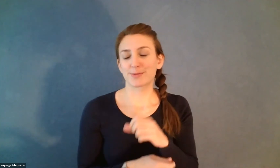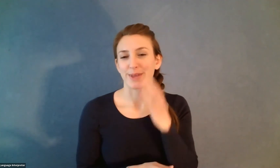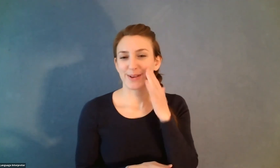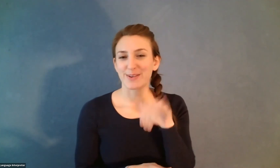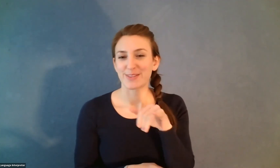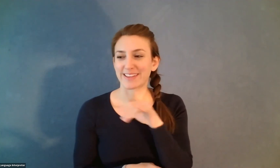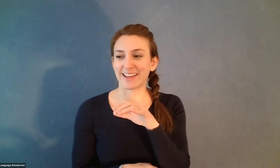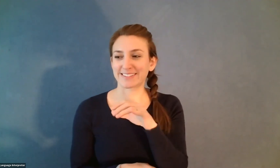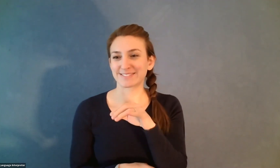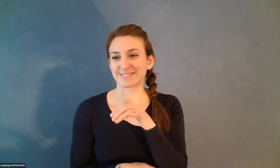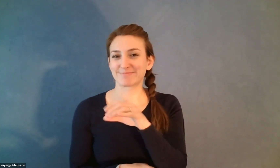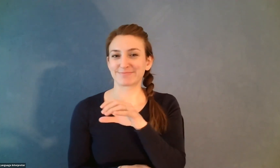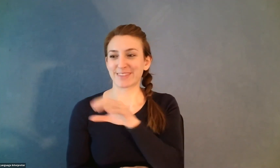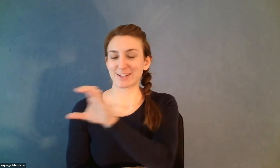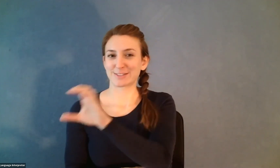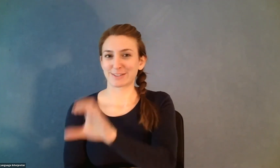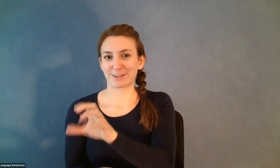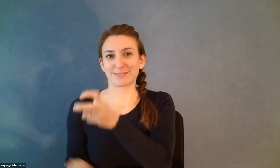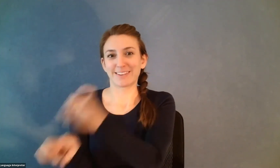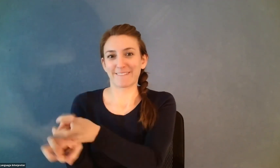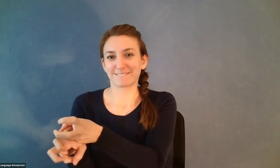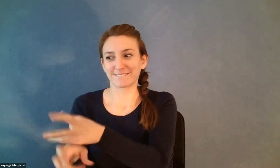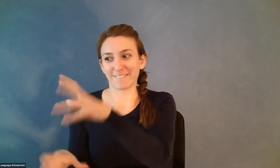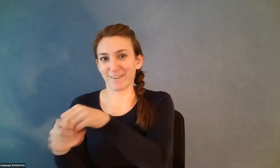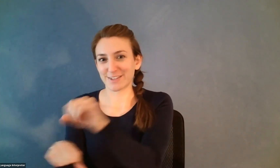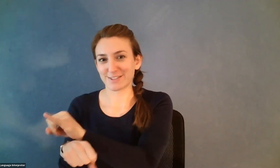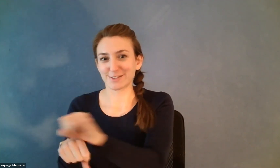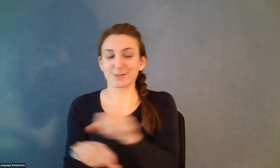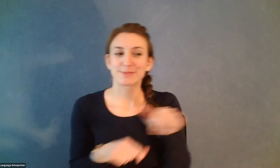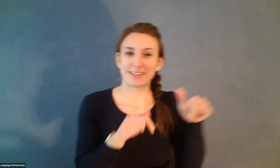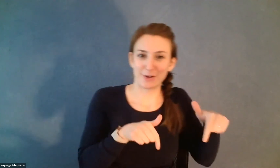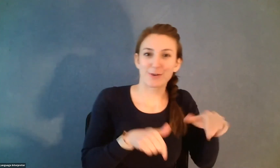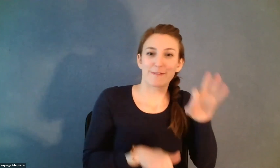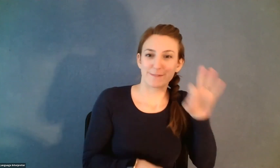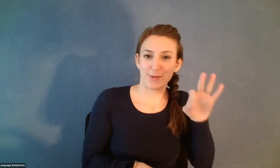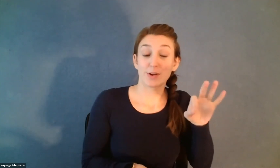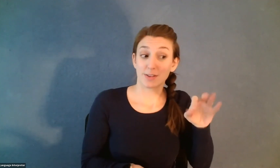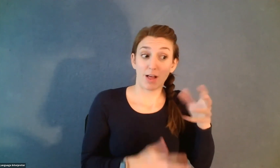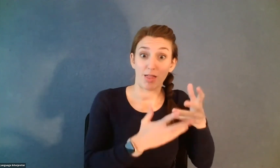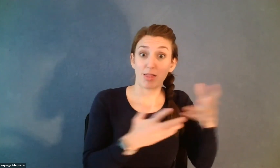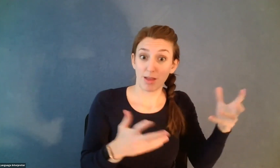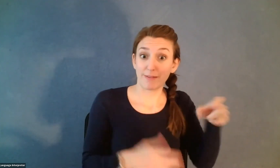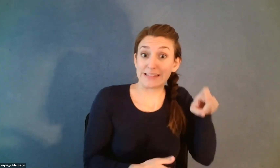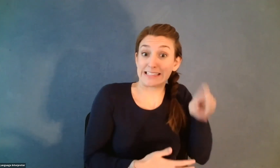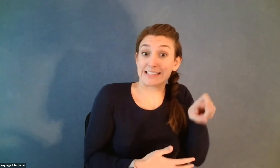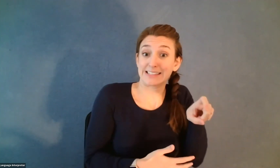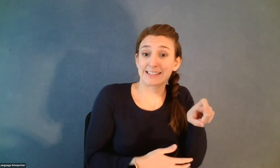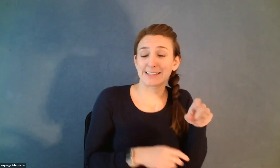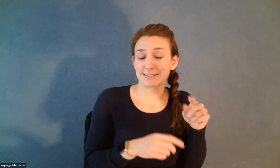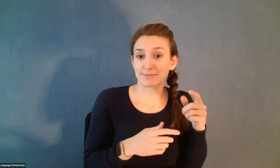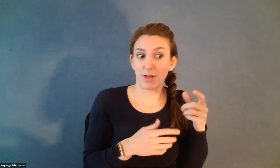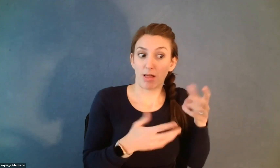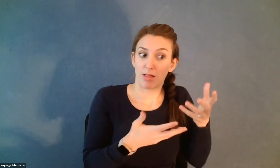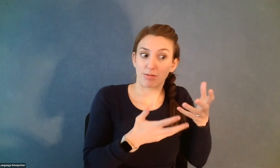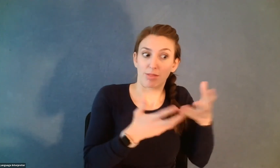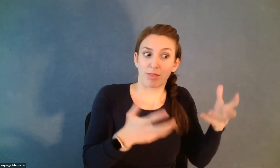would, but just want to highlight that our region has substantial legal need, has tons of careers, has a legal community who